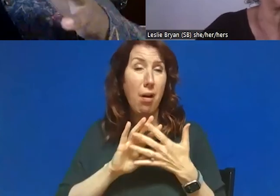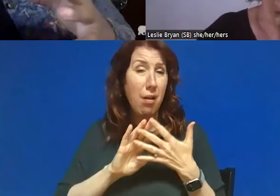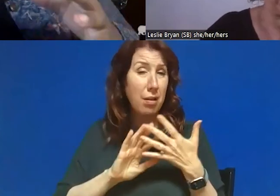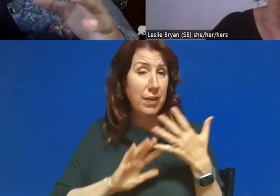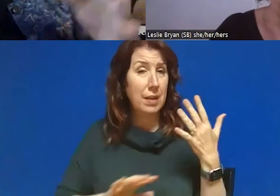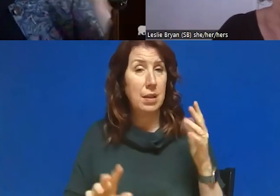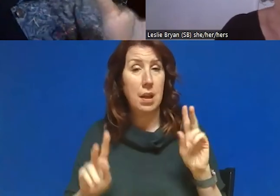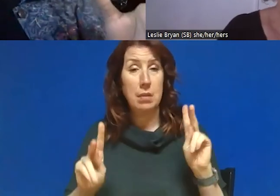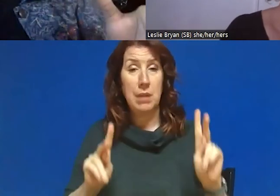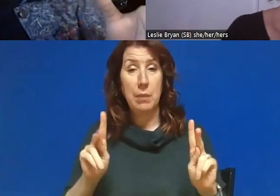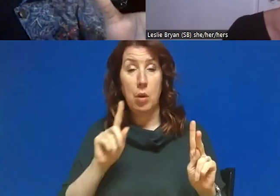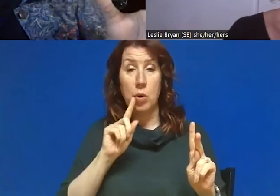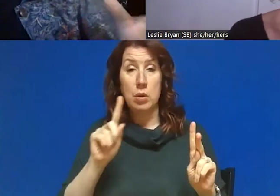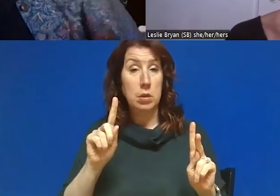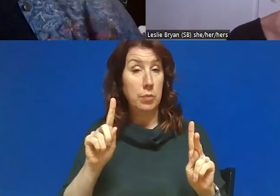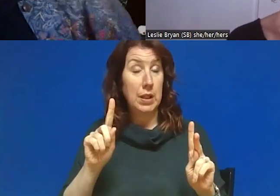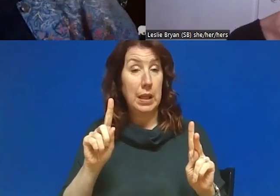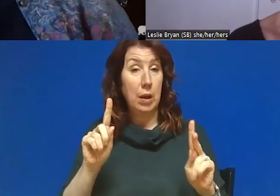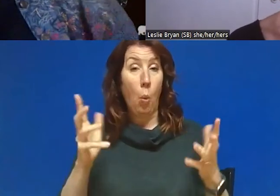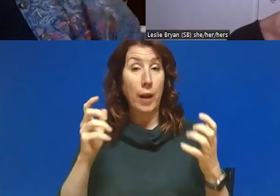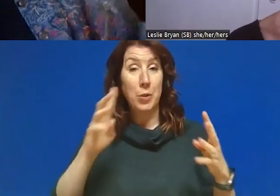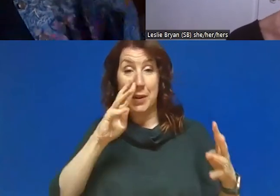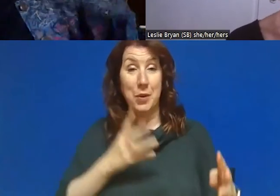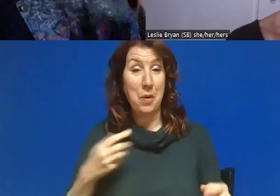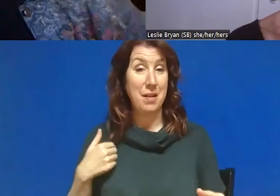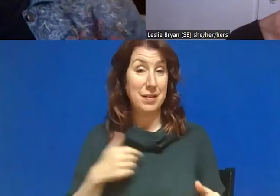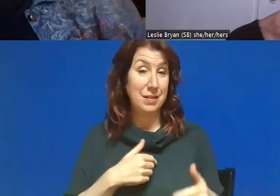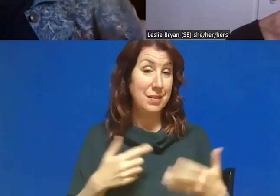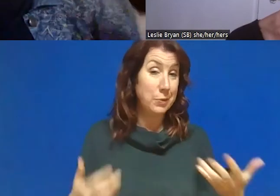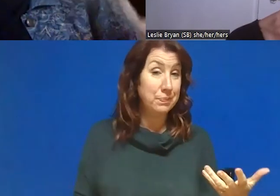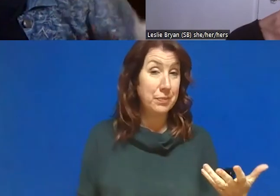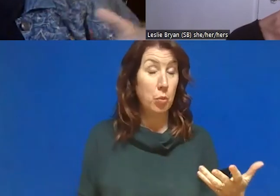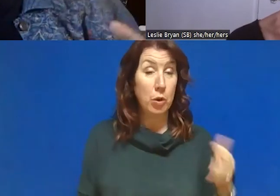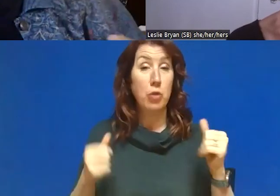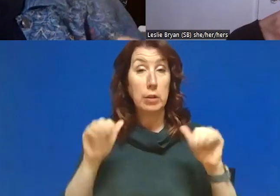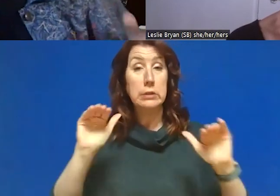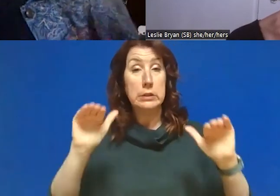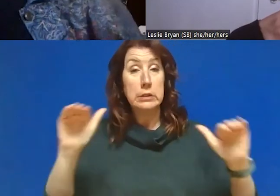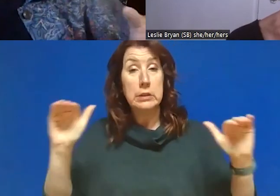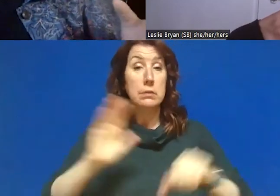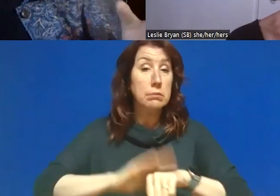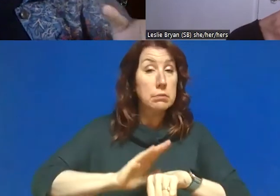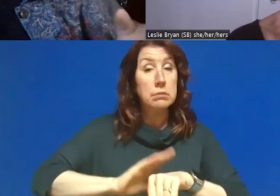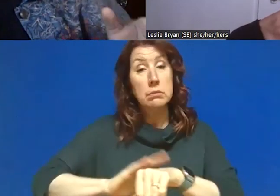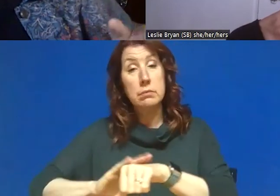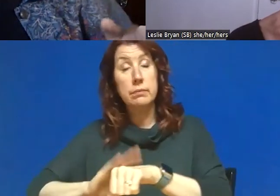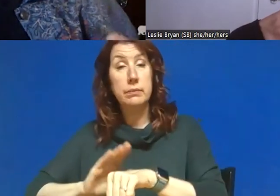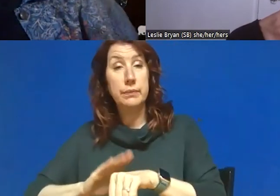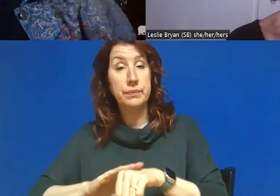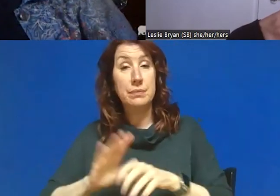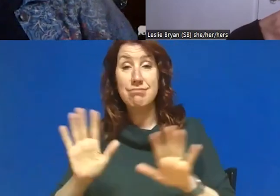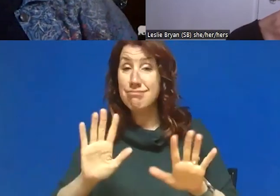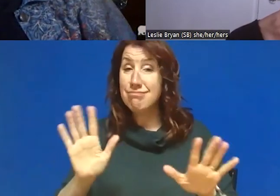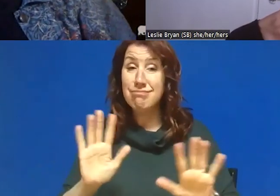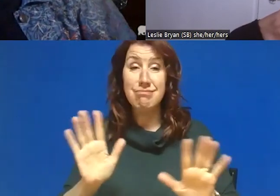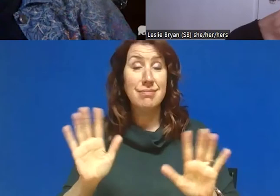just really excited to ignore us. So all of these things, and we're just like trying to warn people, hey, this is not going to go the way you think it